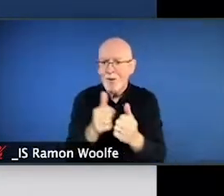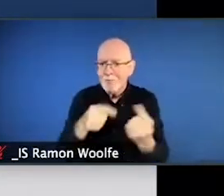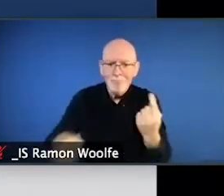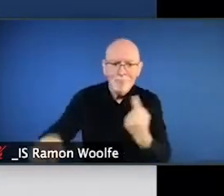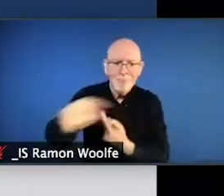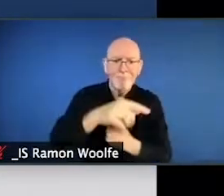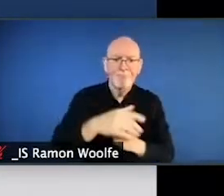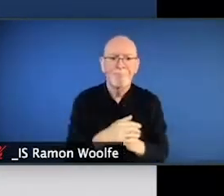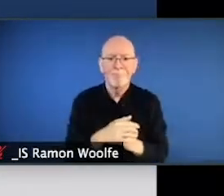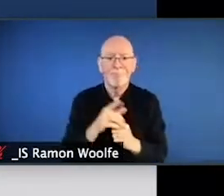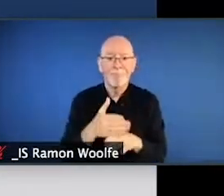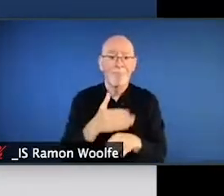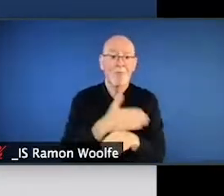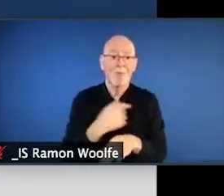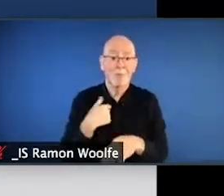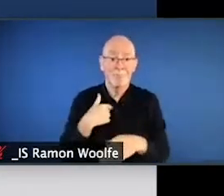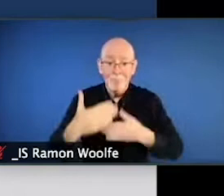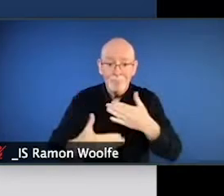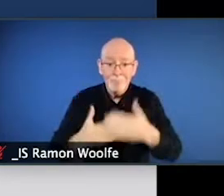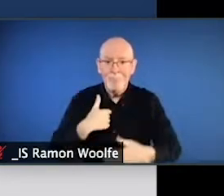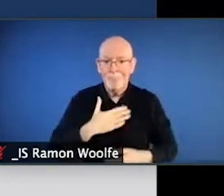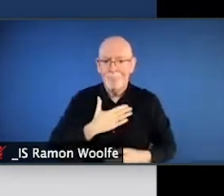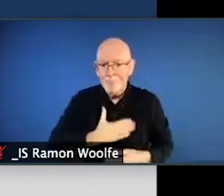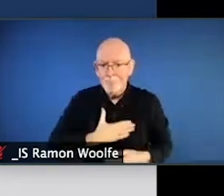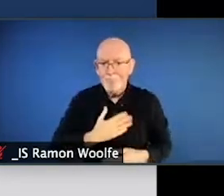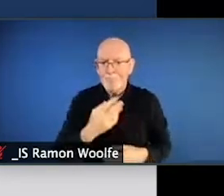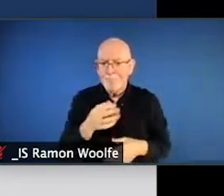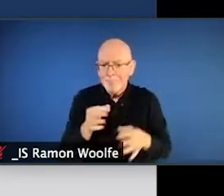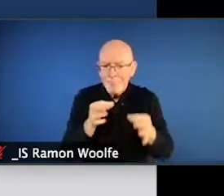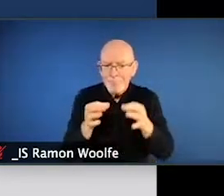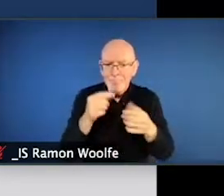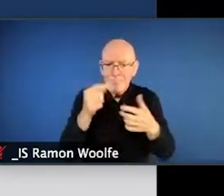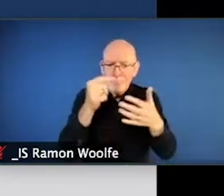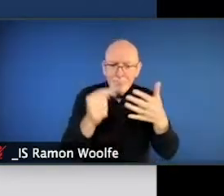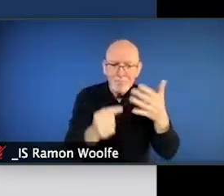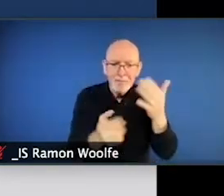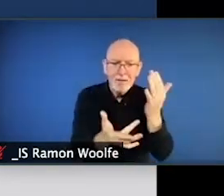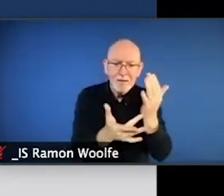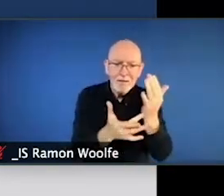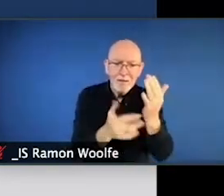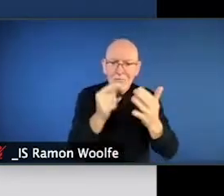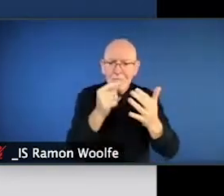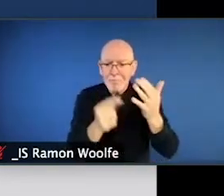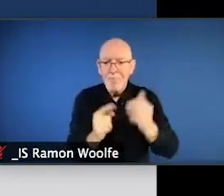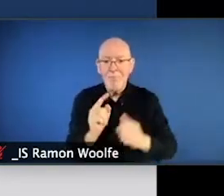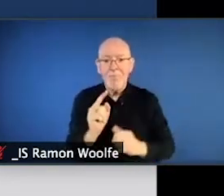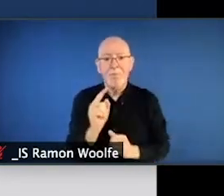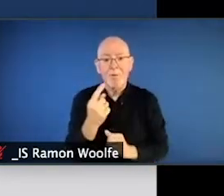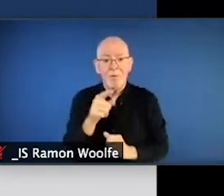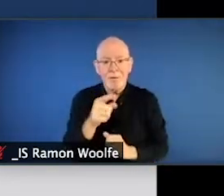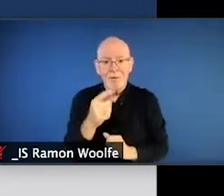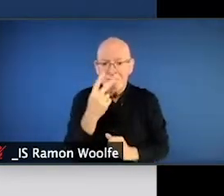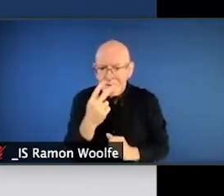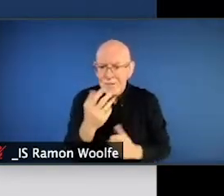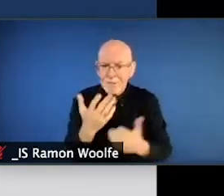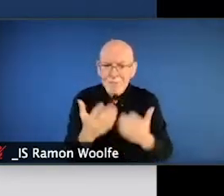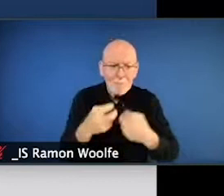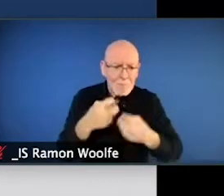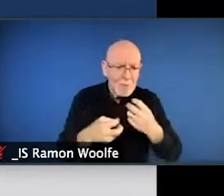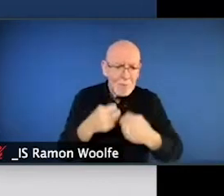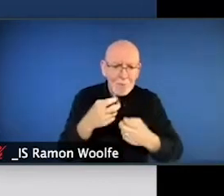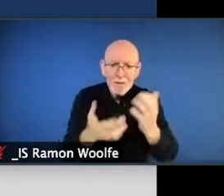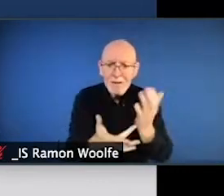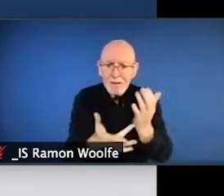backup options. These use less bandwidth, so they can be convenient if you have a weaker internet